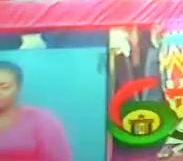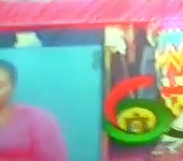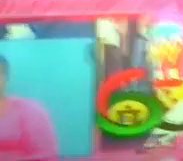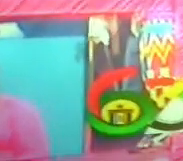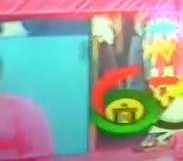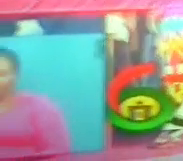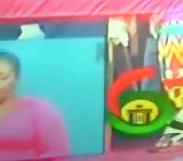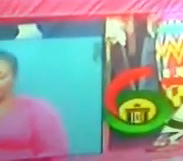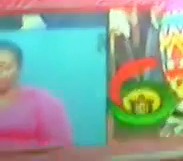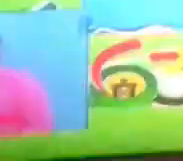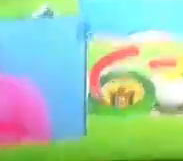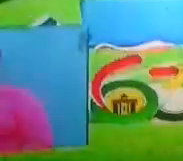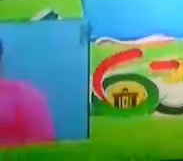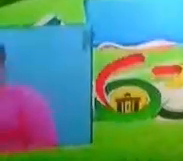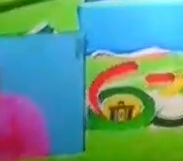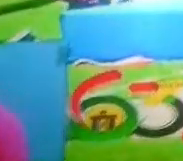physical display.